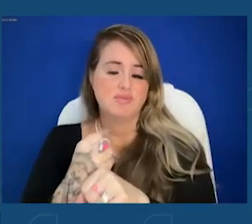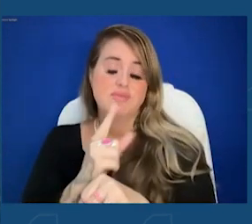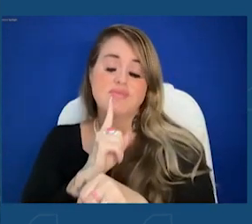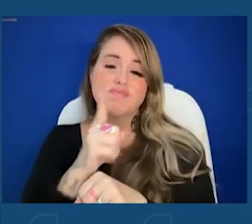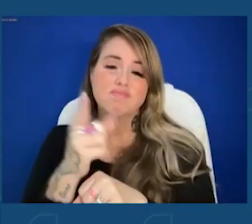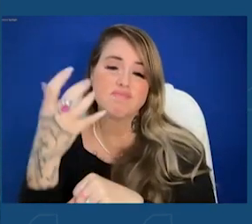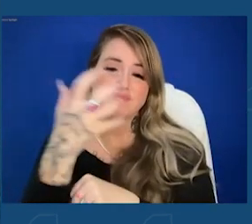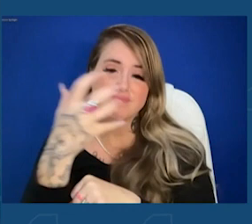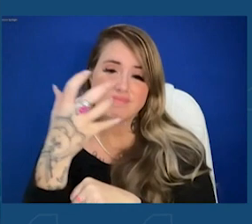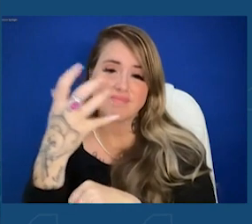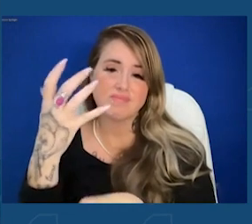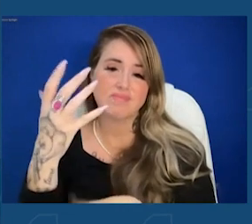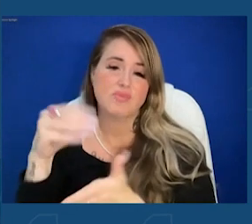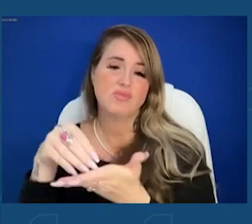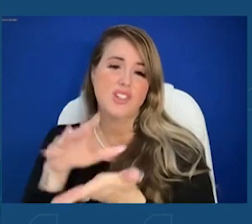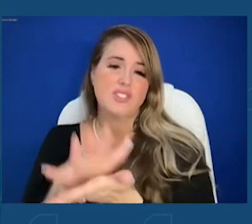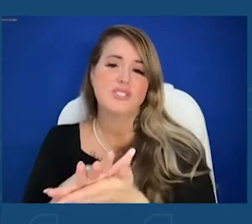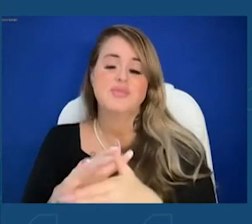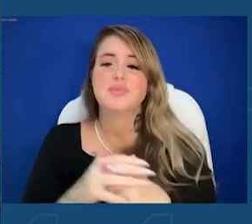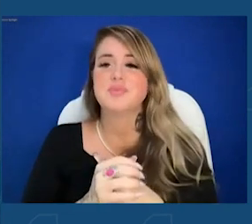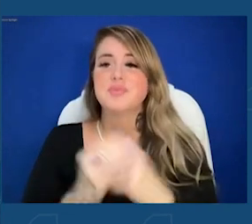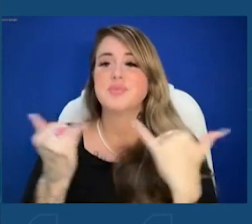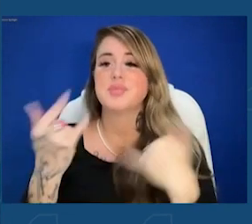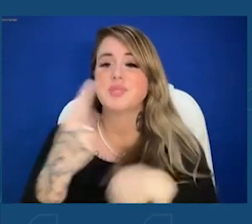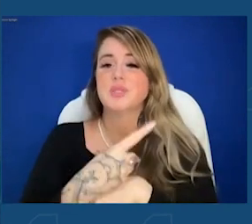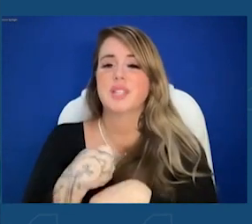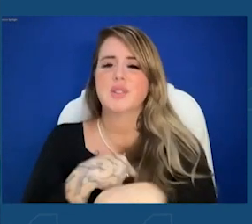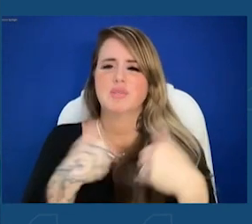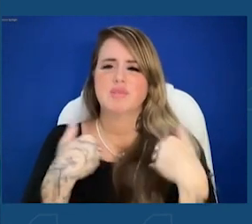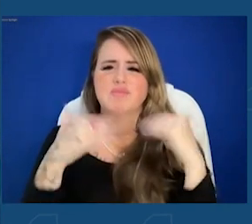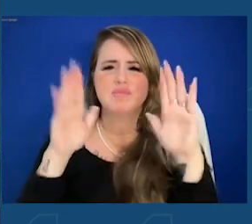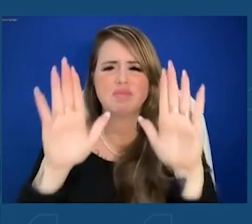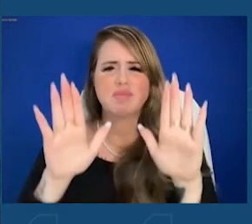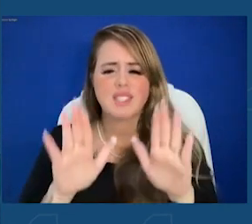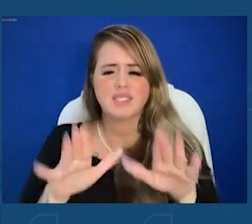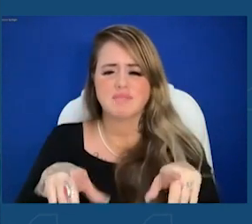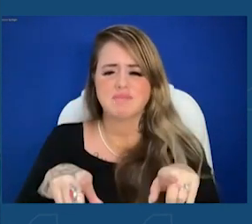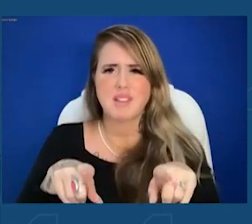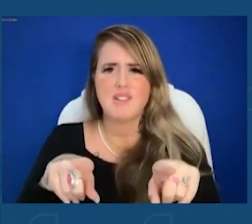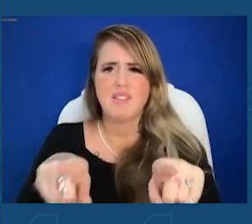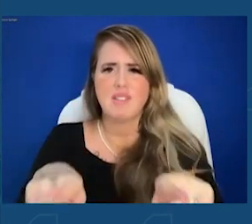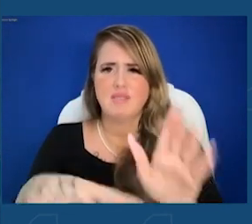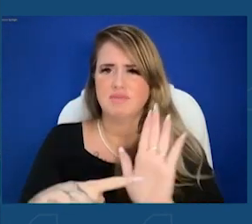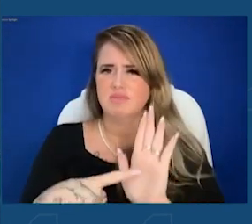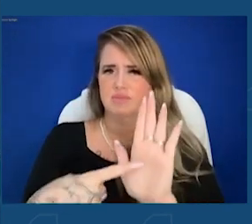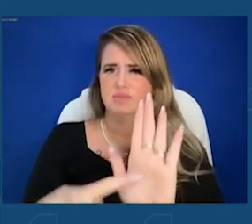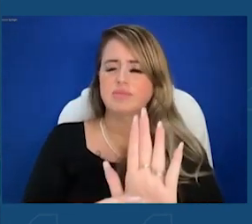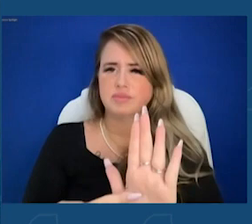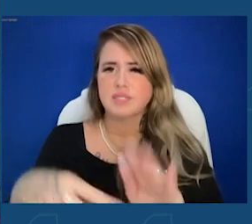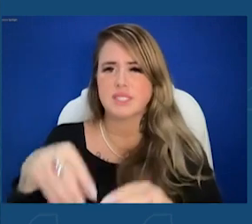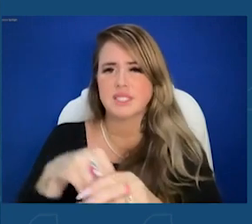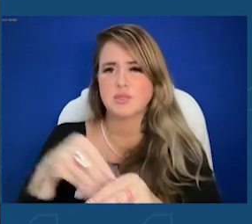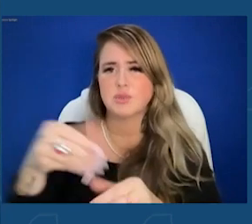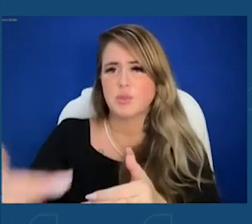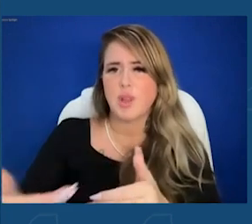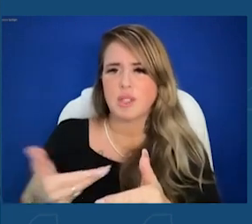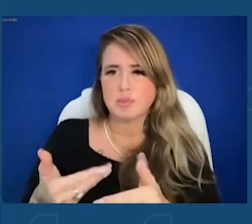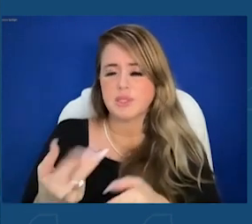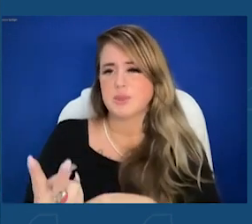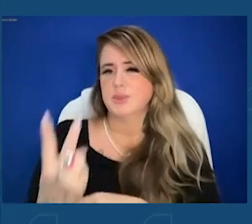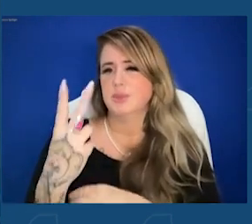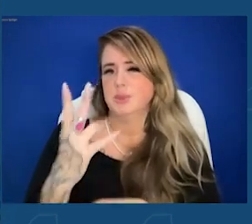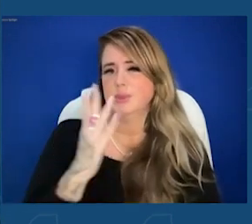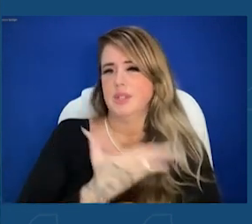record. And today, there is a remarkable parallel in welcoming two of our